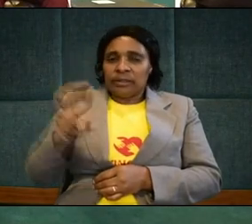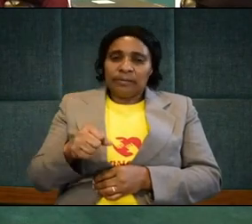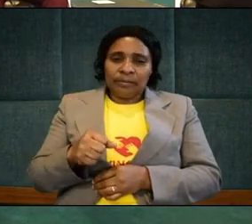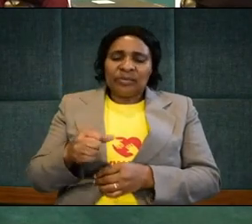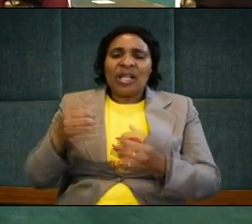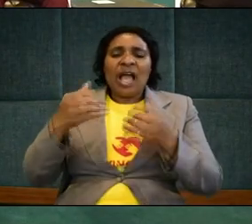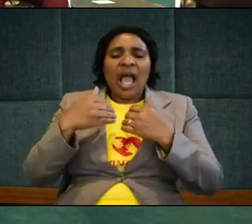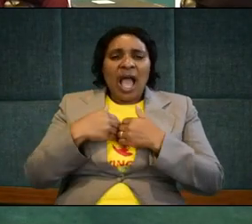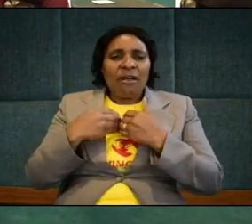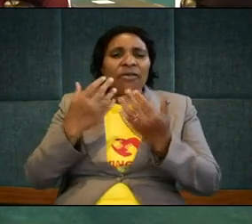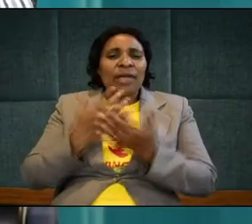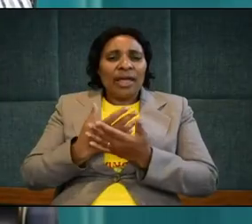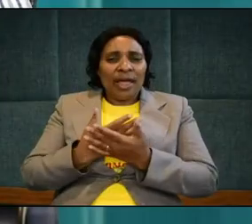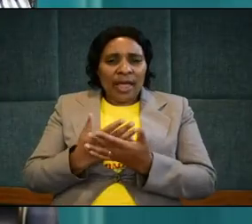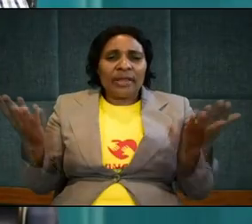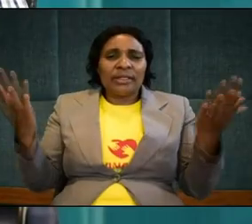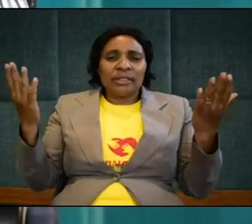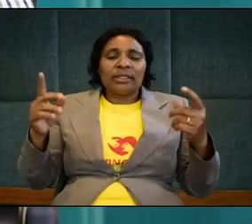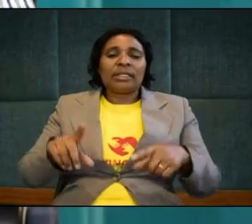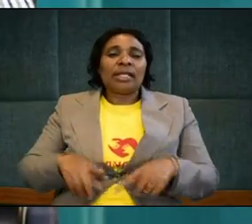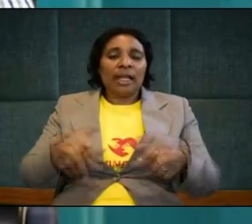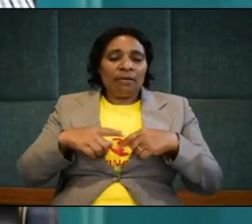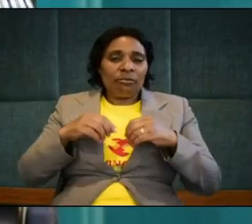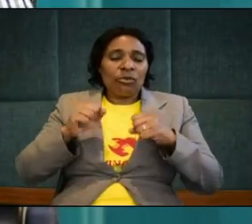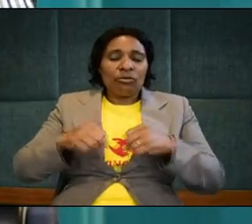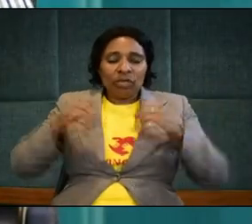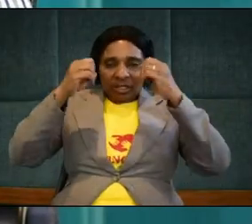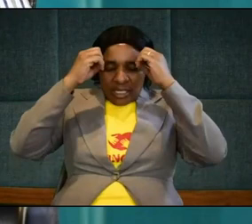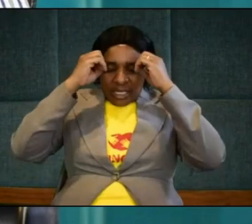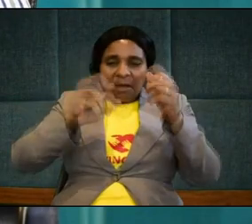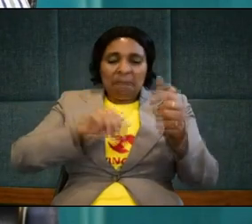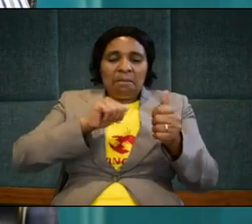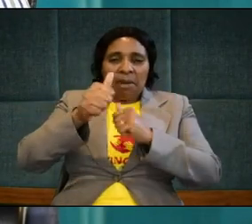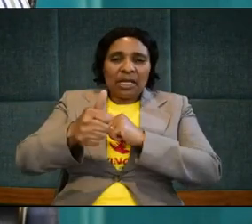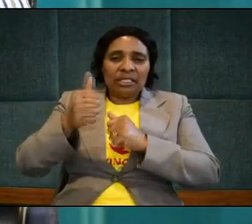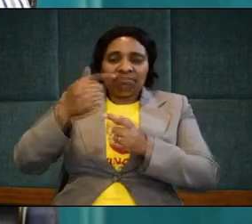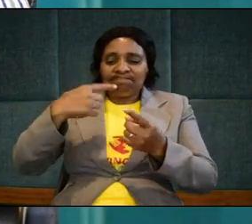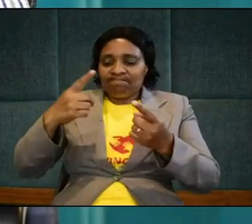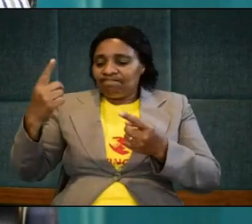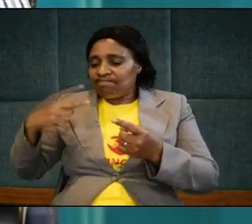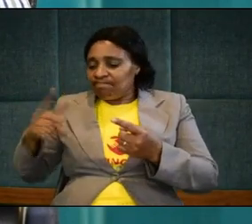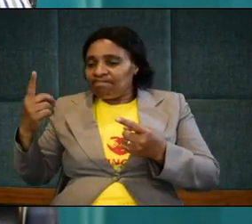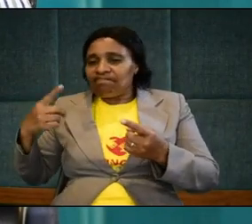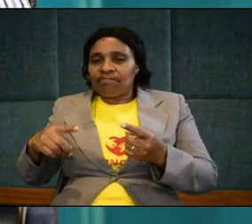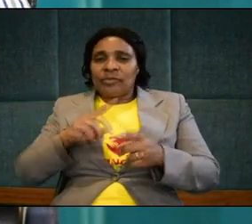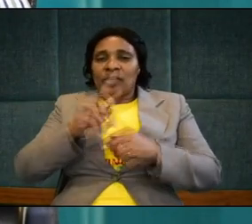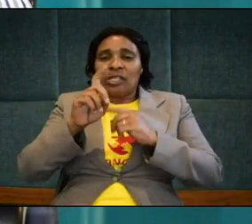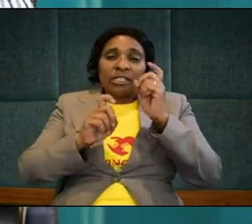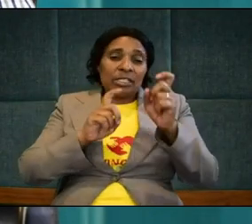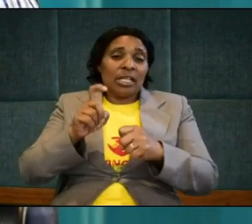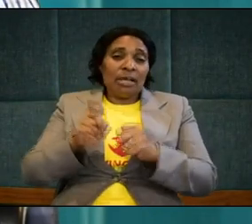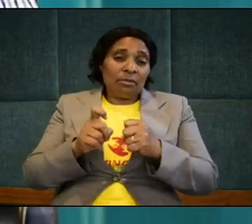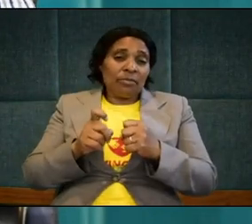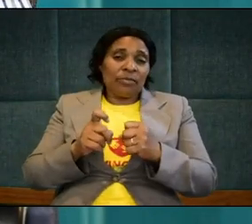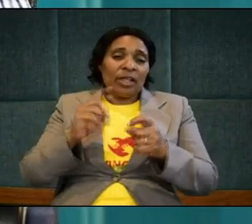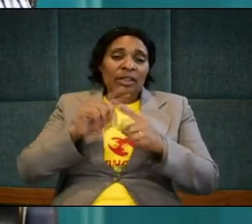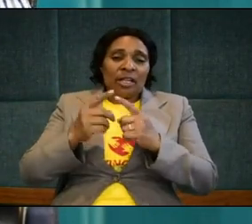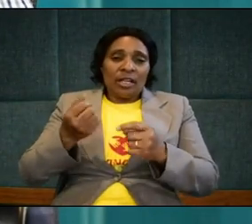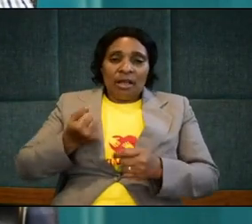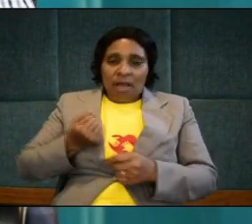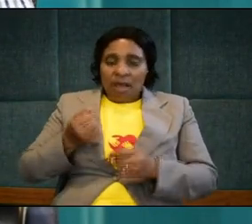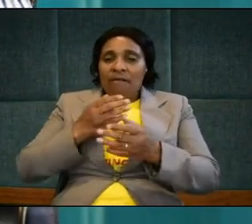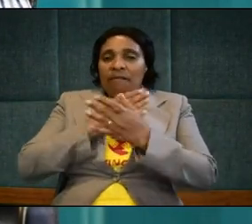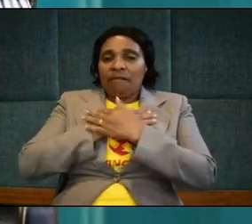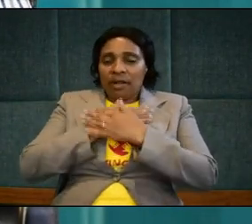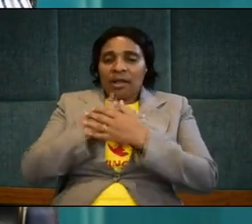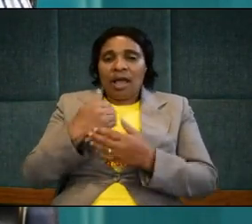in life for him. He could study and he passes his exams even without having to read. Then he had a girlfriend, which